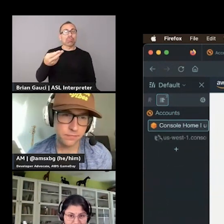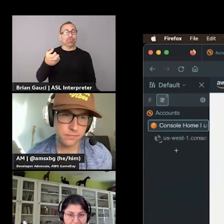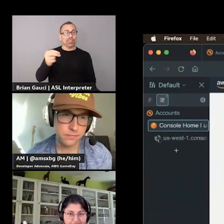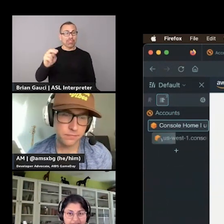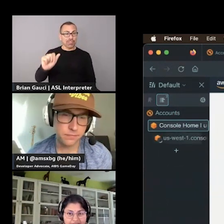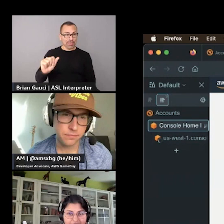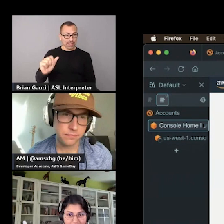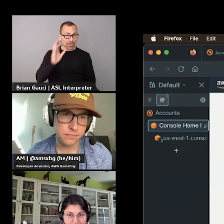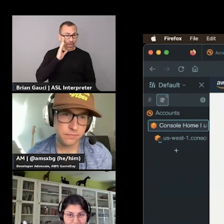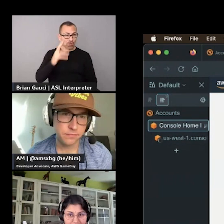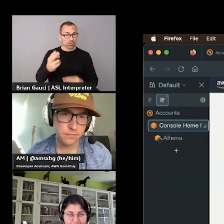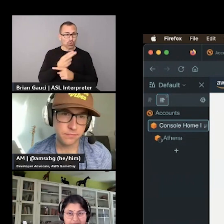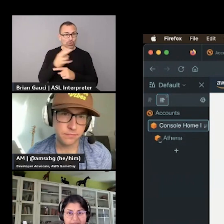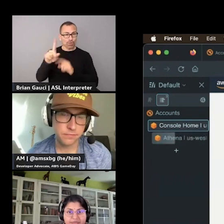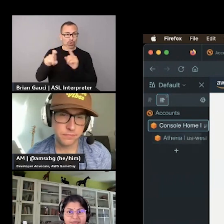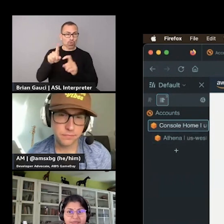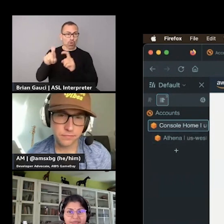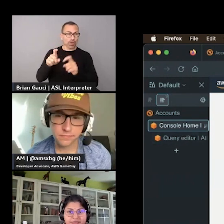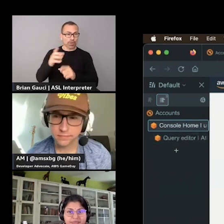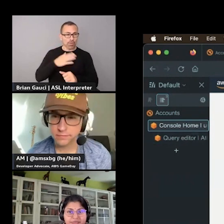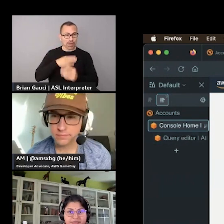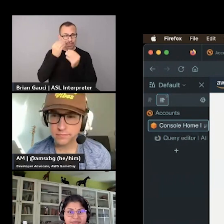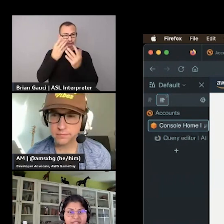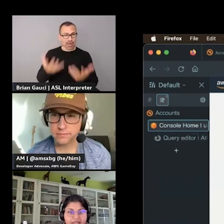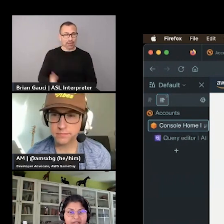query my tables.